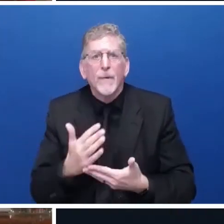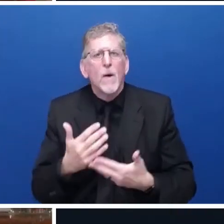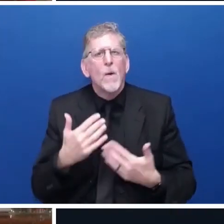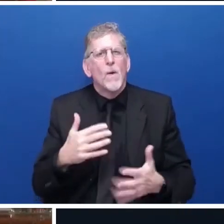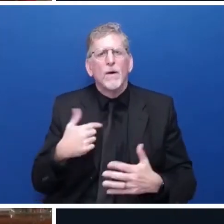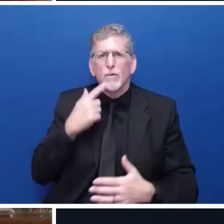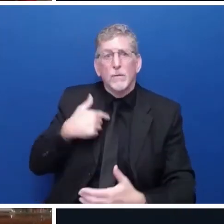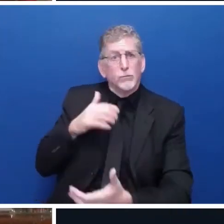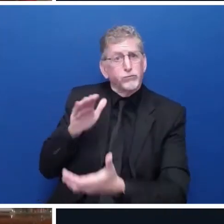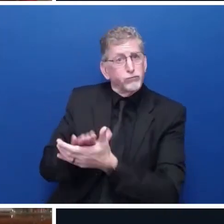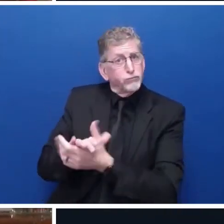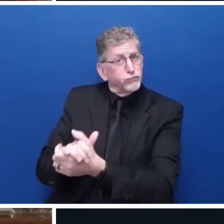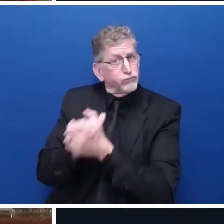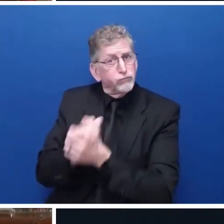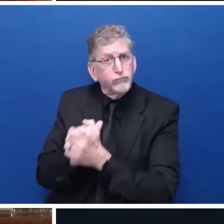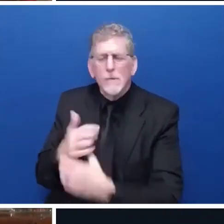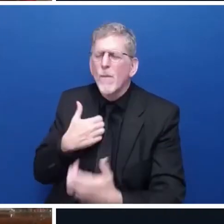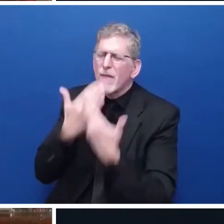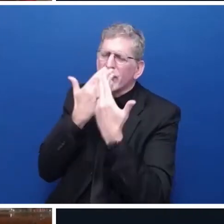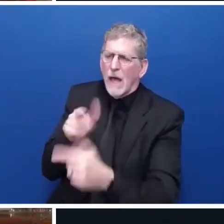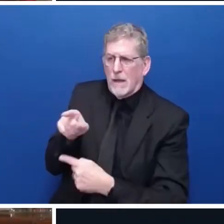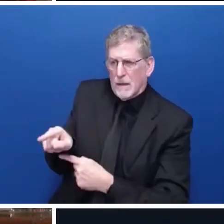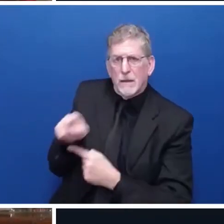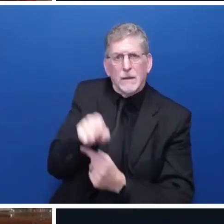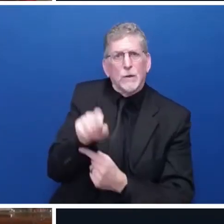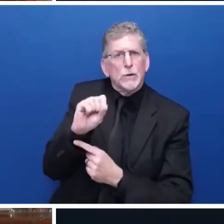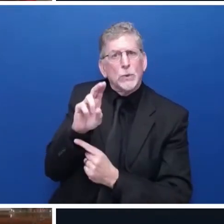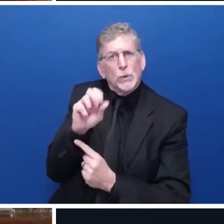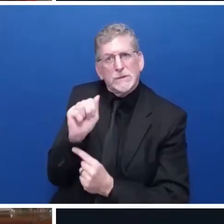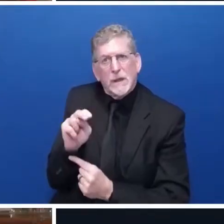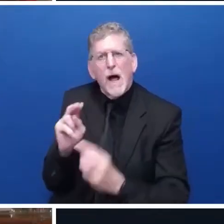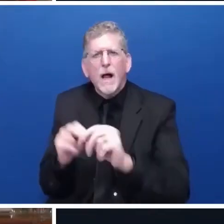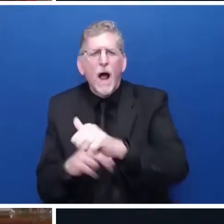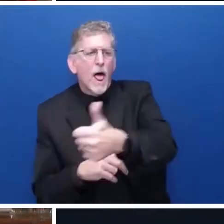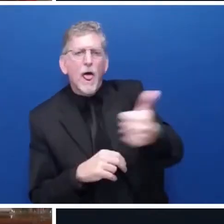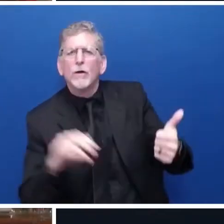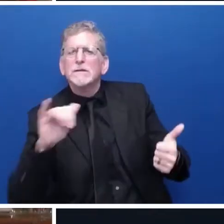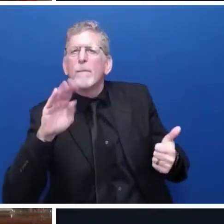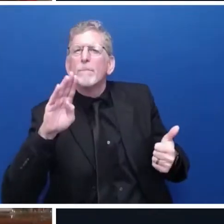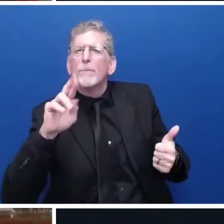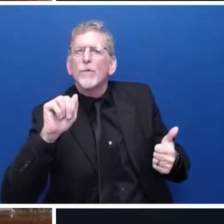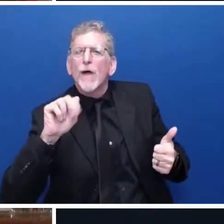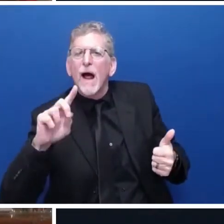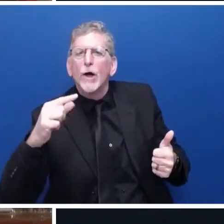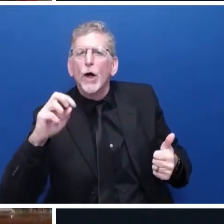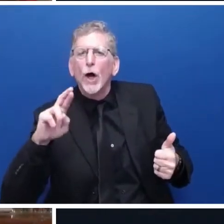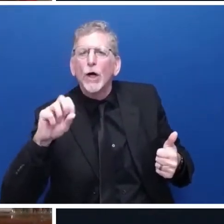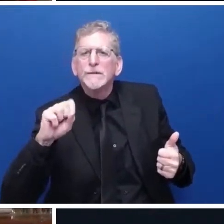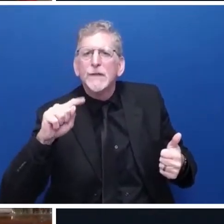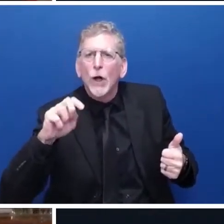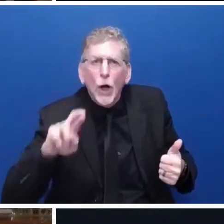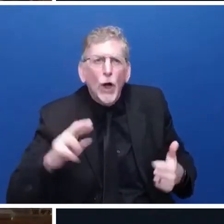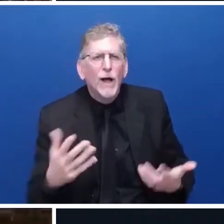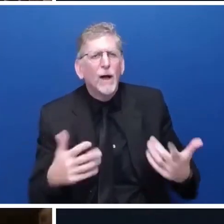like Brad Gerstner, a very tremendous guy. He was behind it right from the beginning. Brad Gerstner. Thank you, Brad.